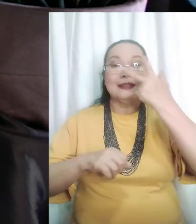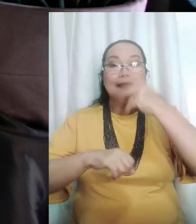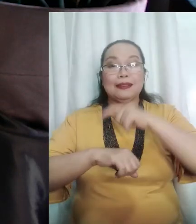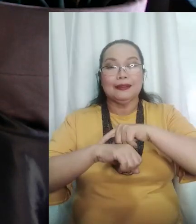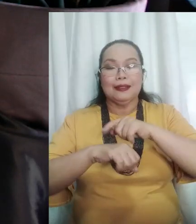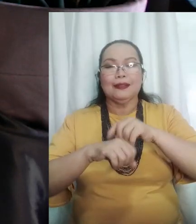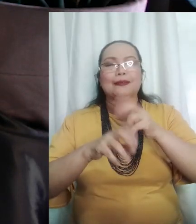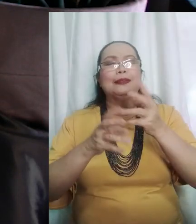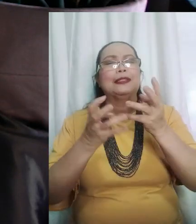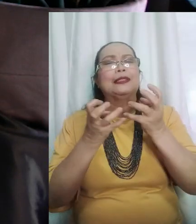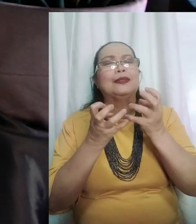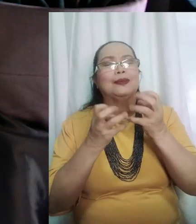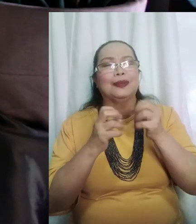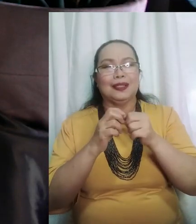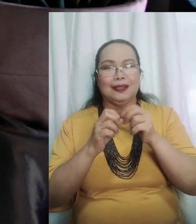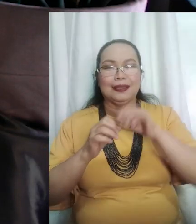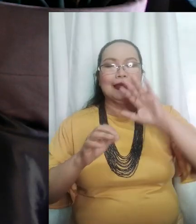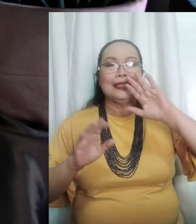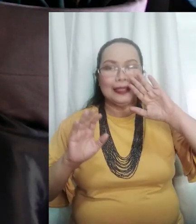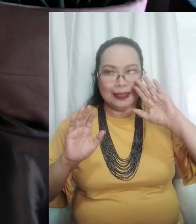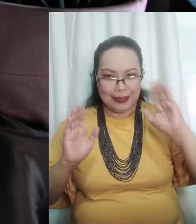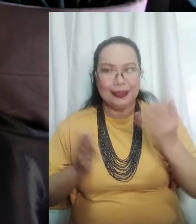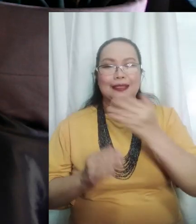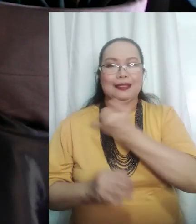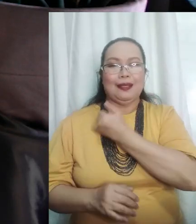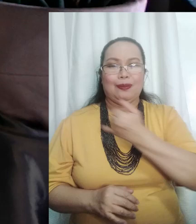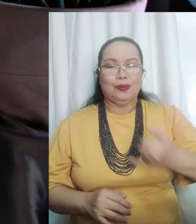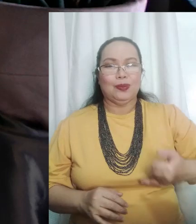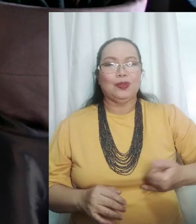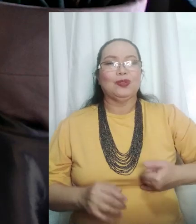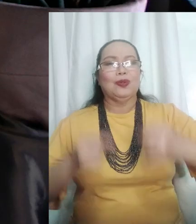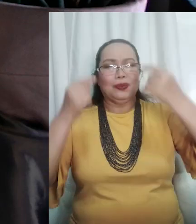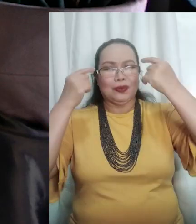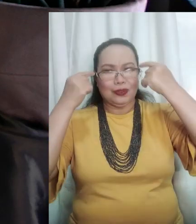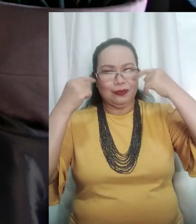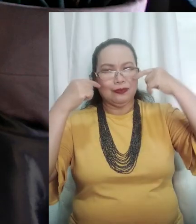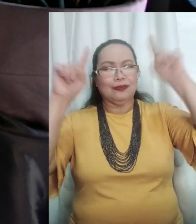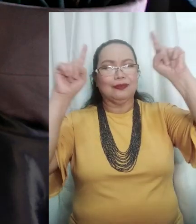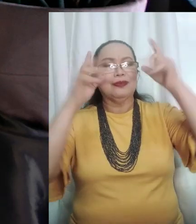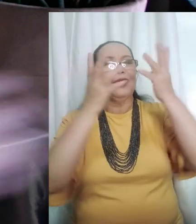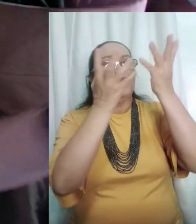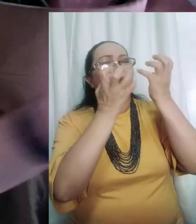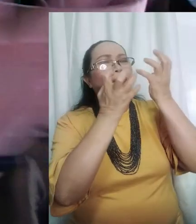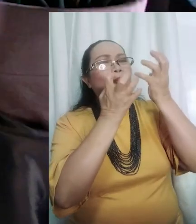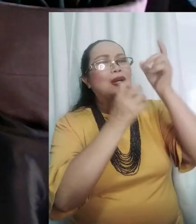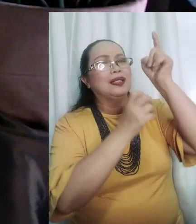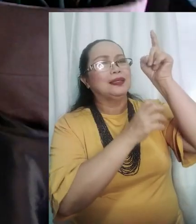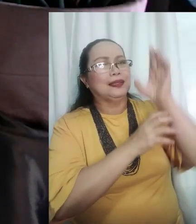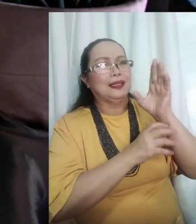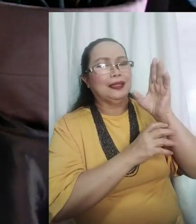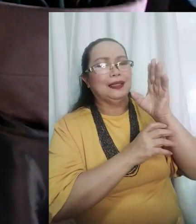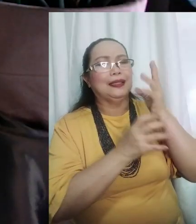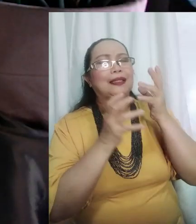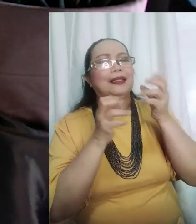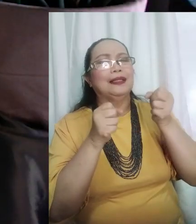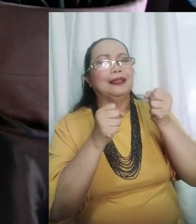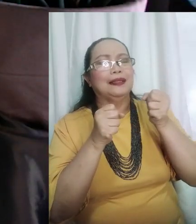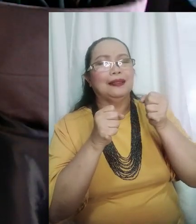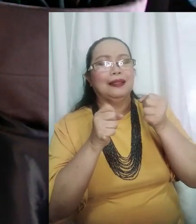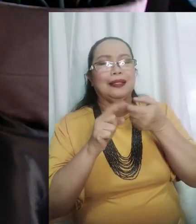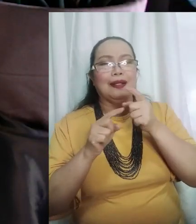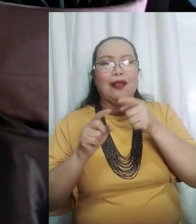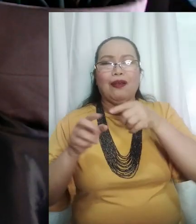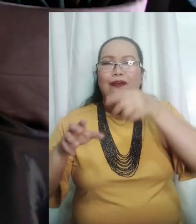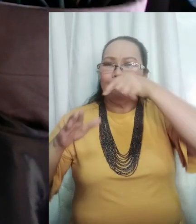Joseph passed the final test. And he was richly rewarded. These next 10 chapters, from the